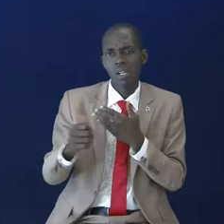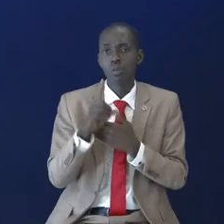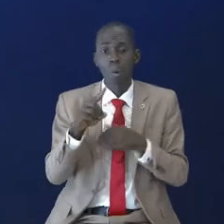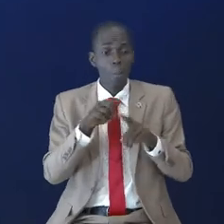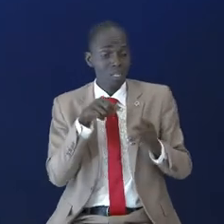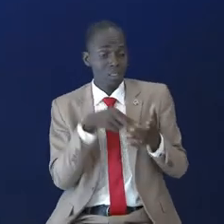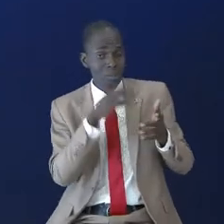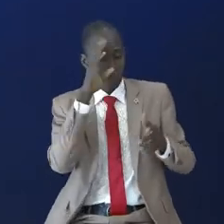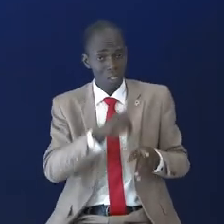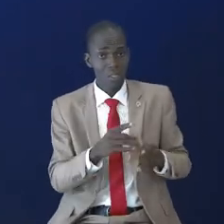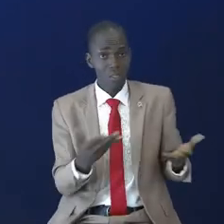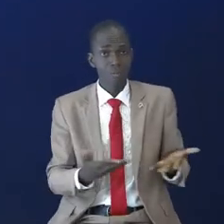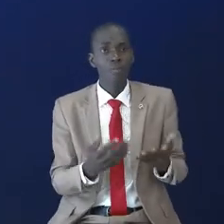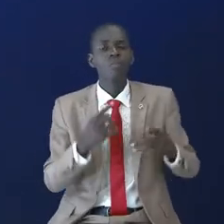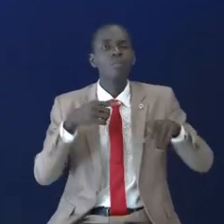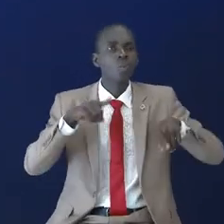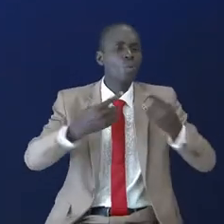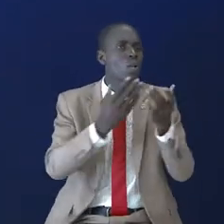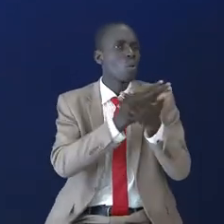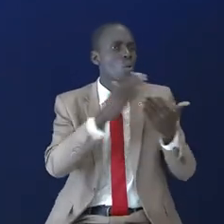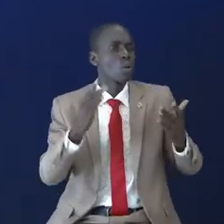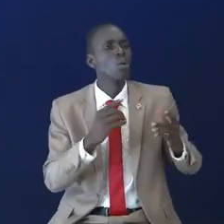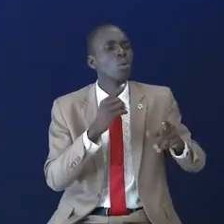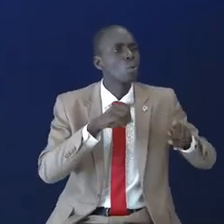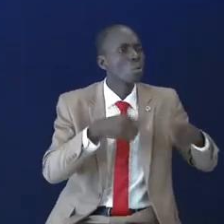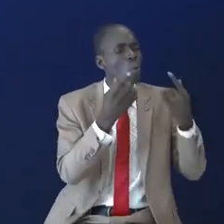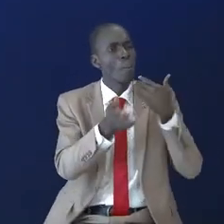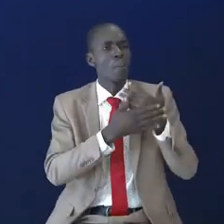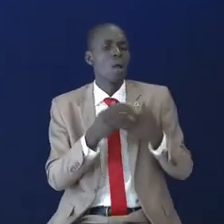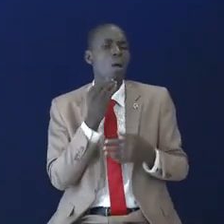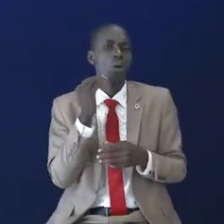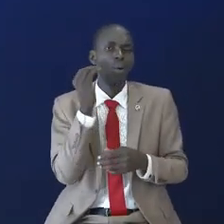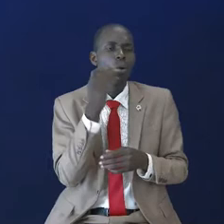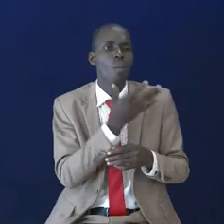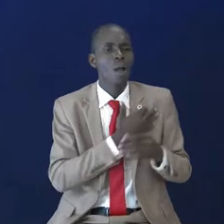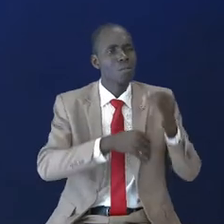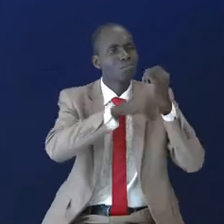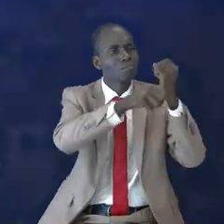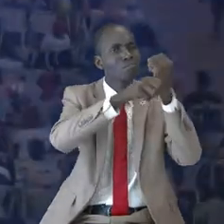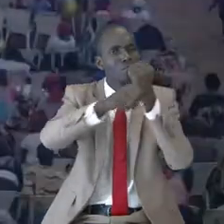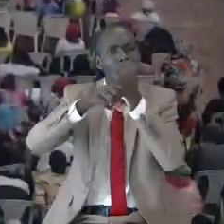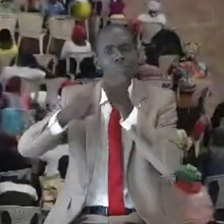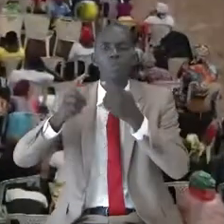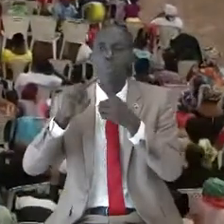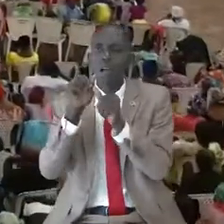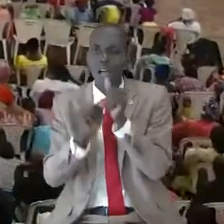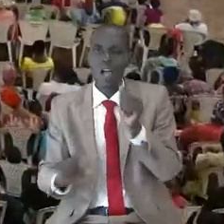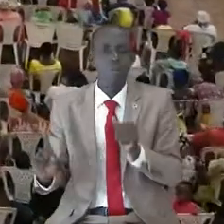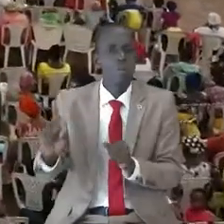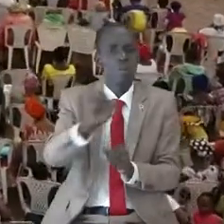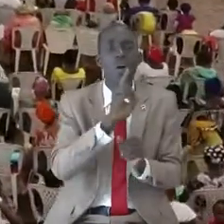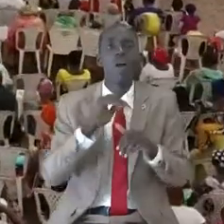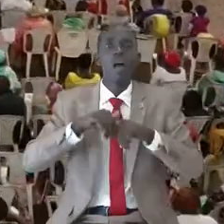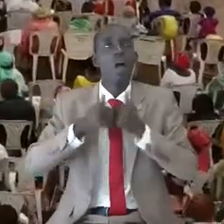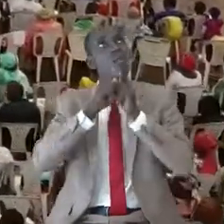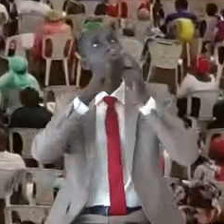he did what the Lord had said. Go back home and tell everyone around how great